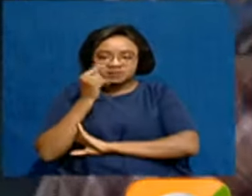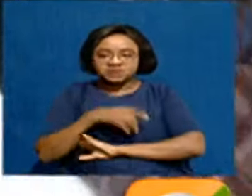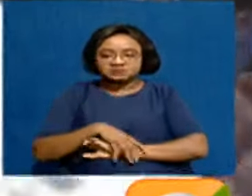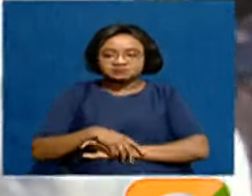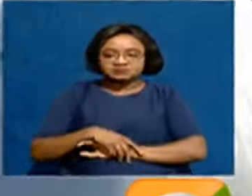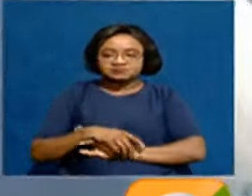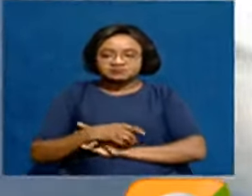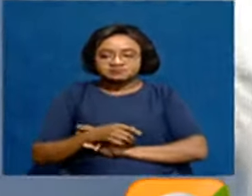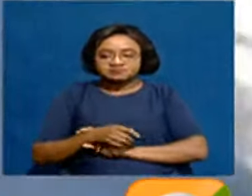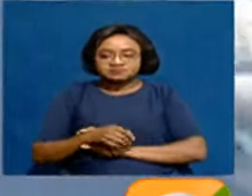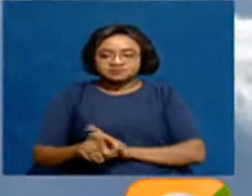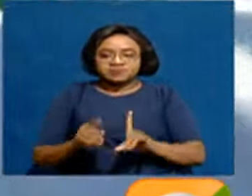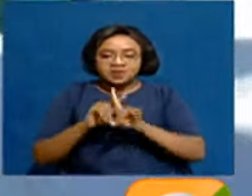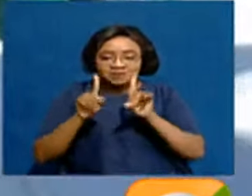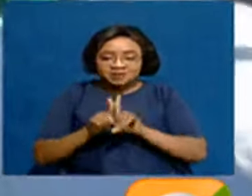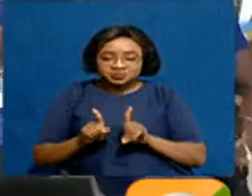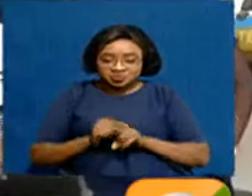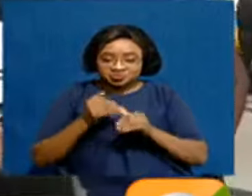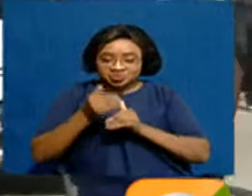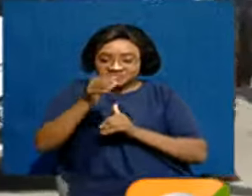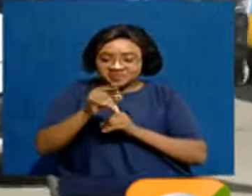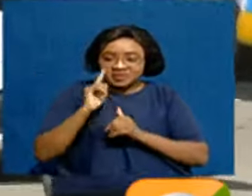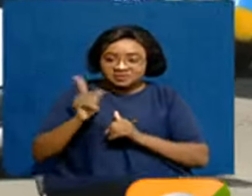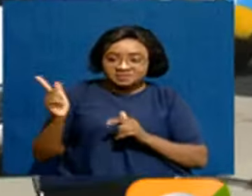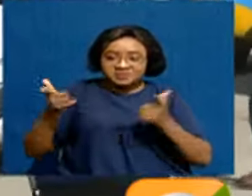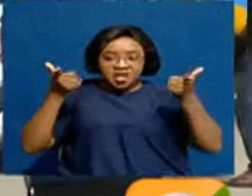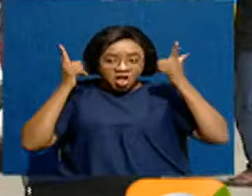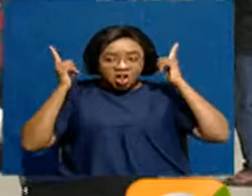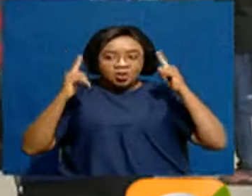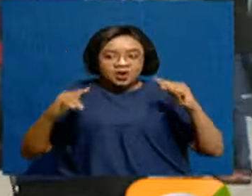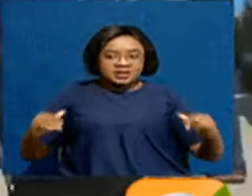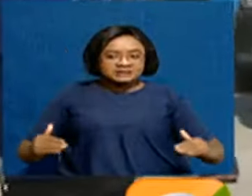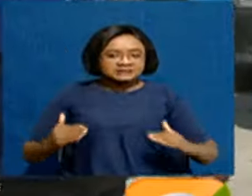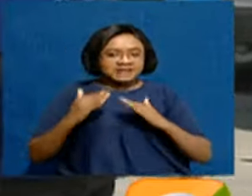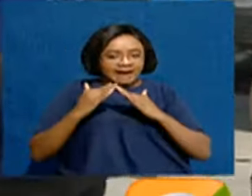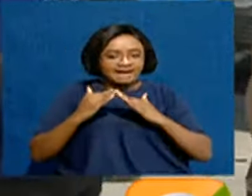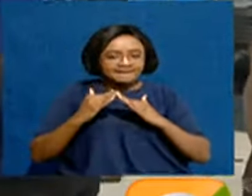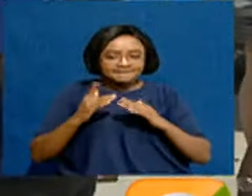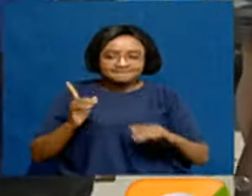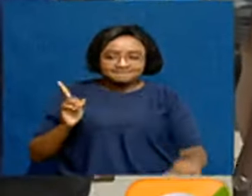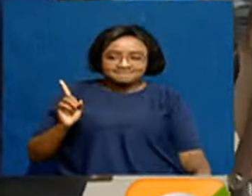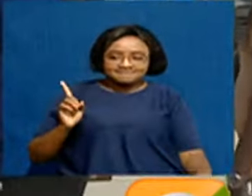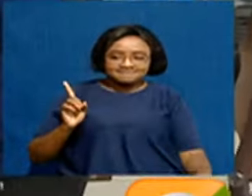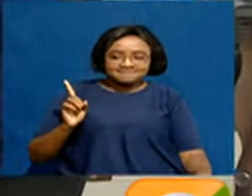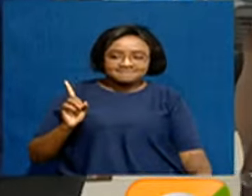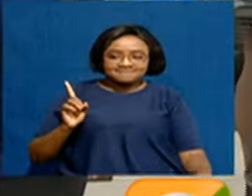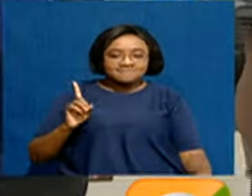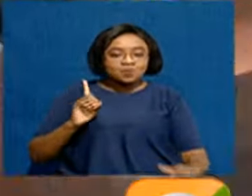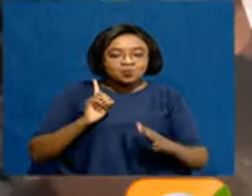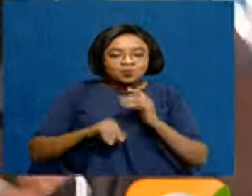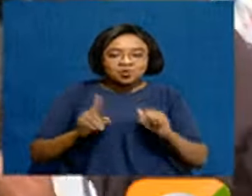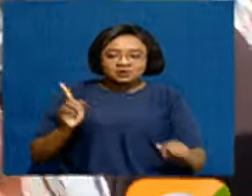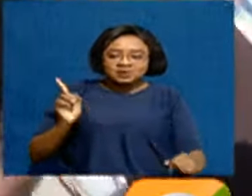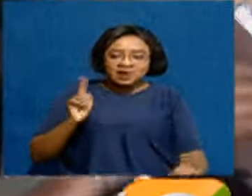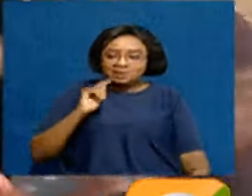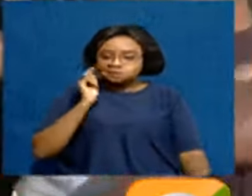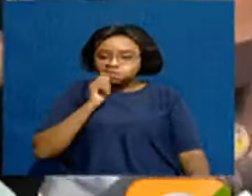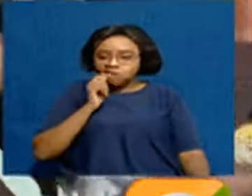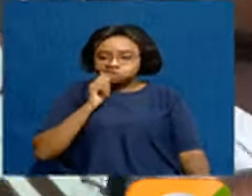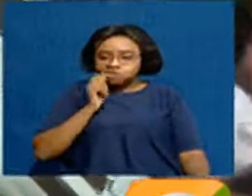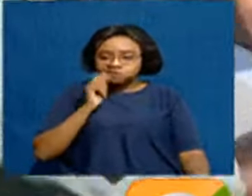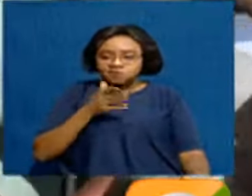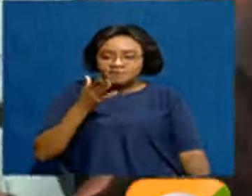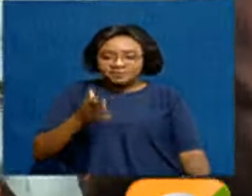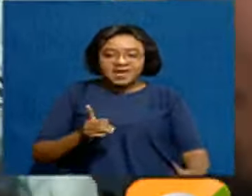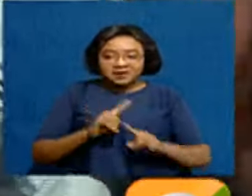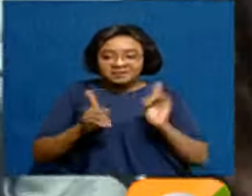While the standoff ensued, lorries loaded with Muguka stood in tow as the traders put up a spirited fight that